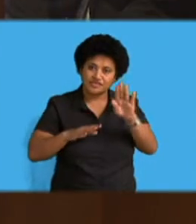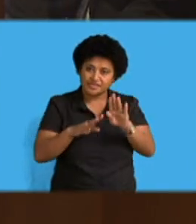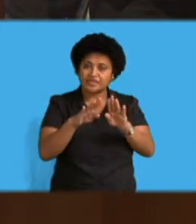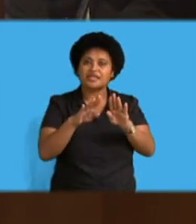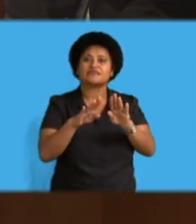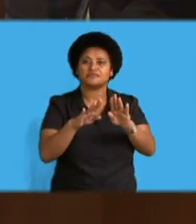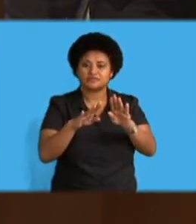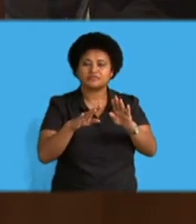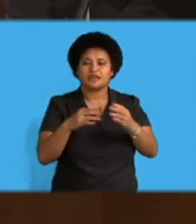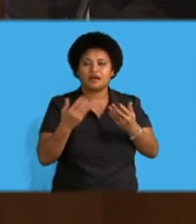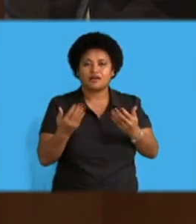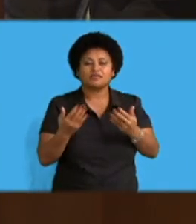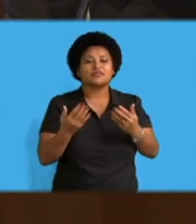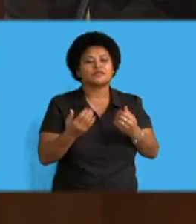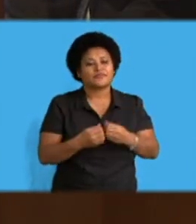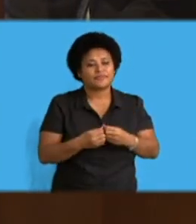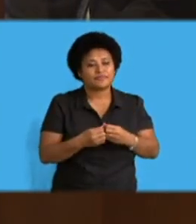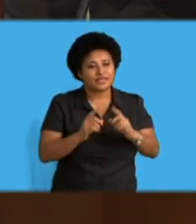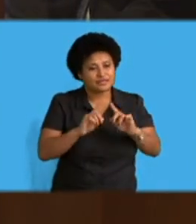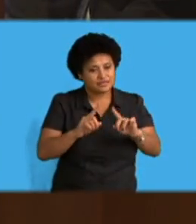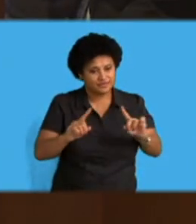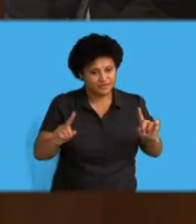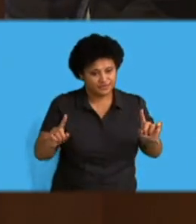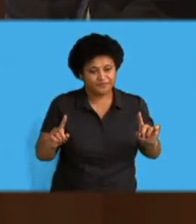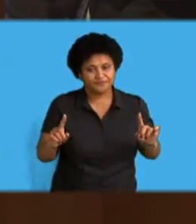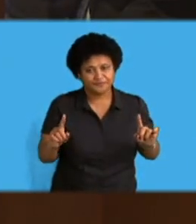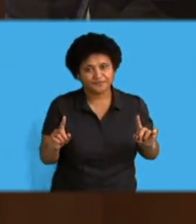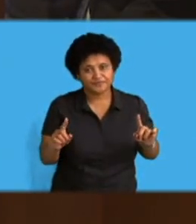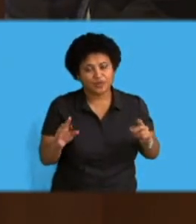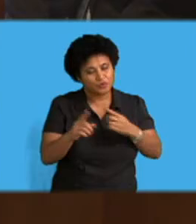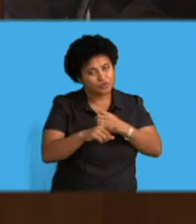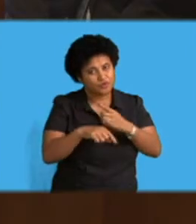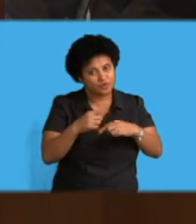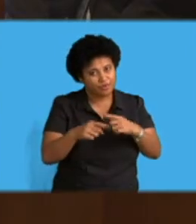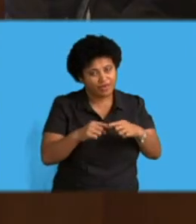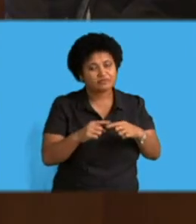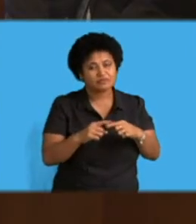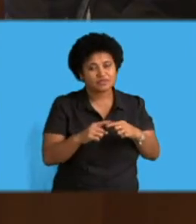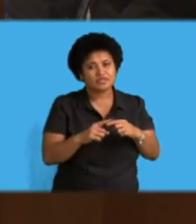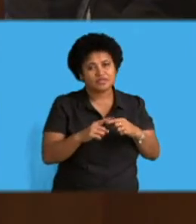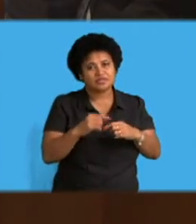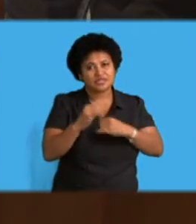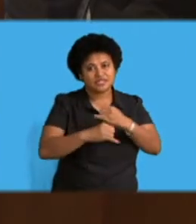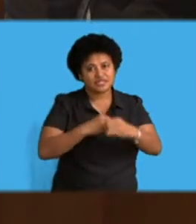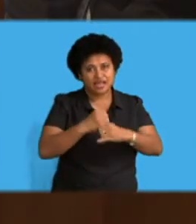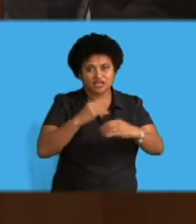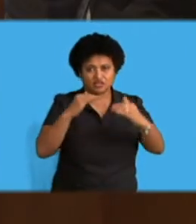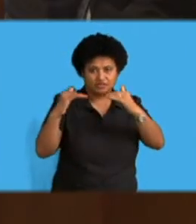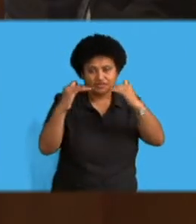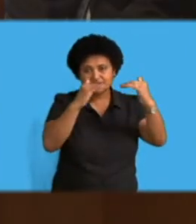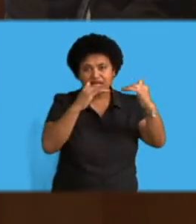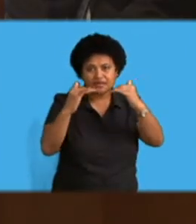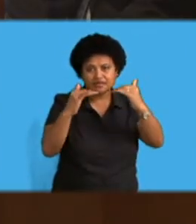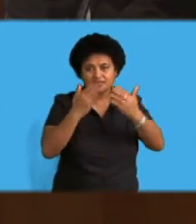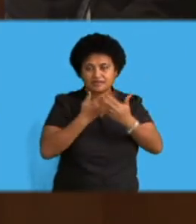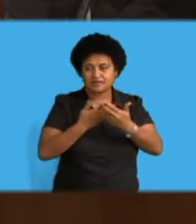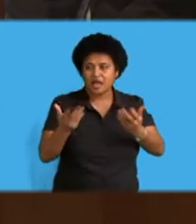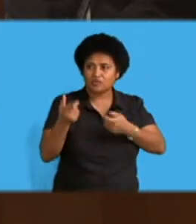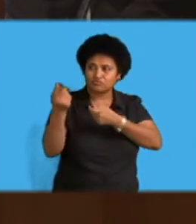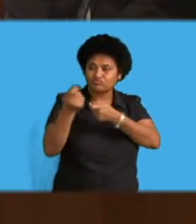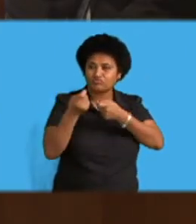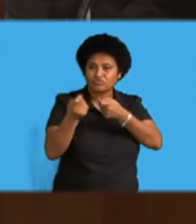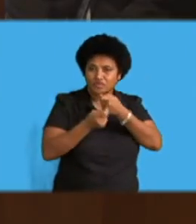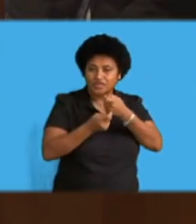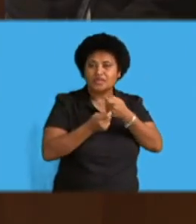have diversification. We stated that adherence to international standards and best practices are important to attract investments and create